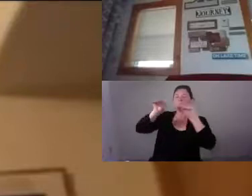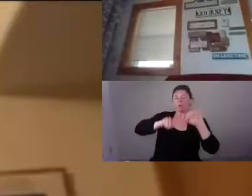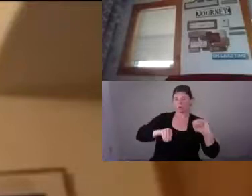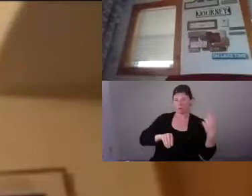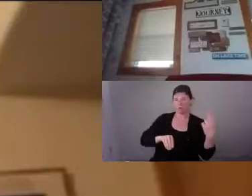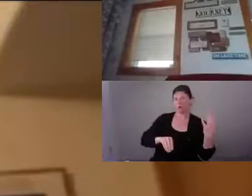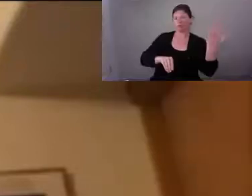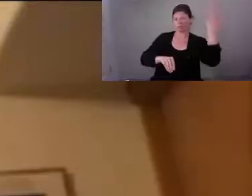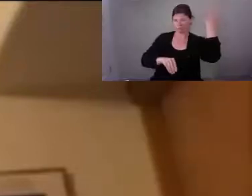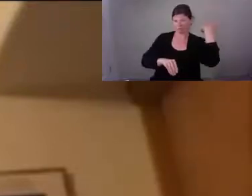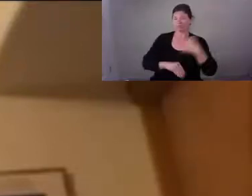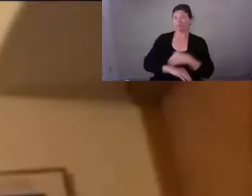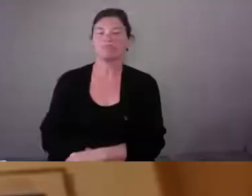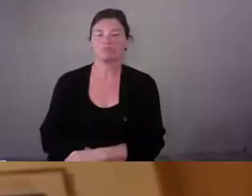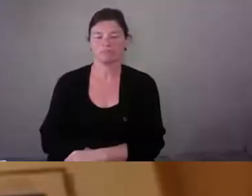went to